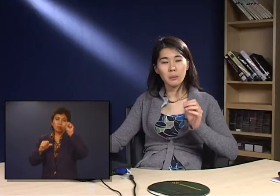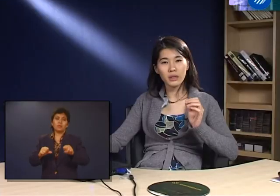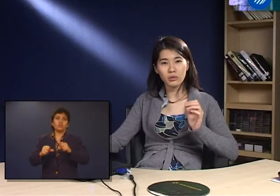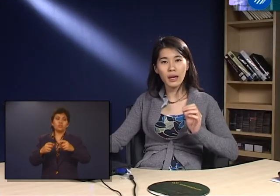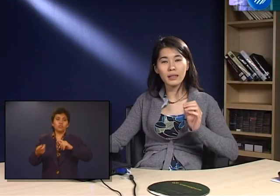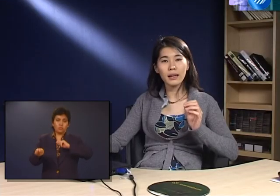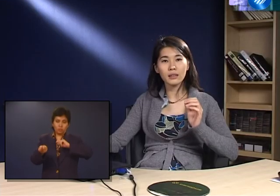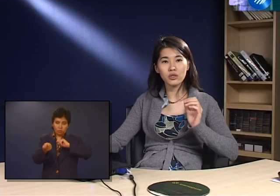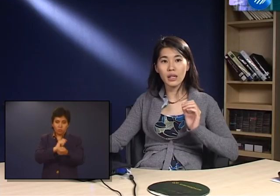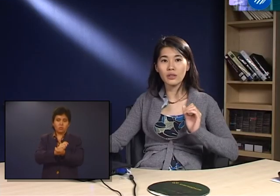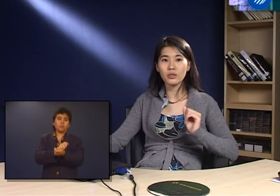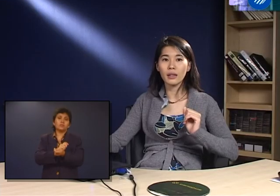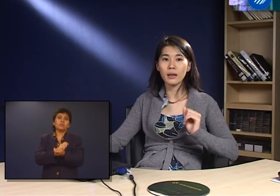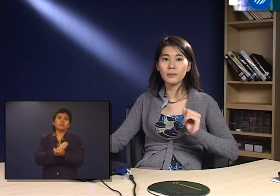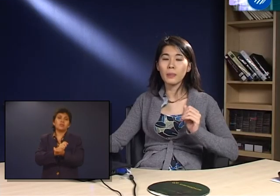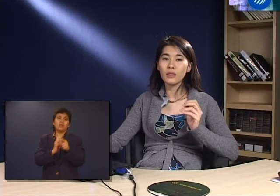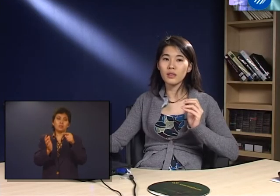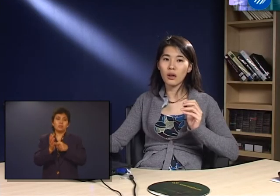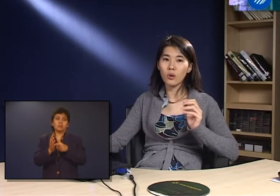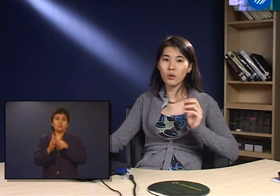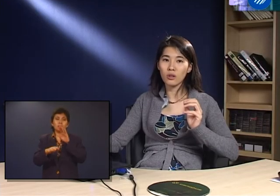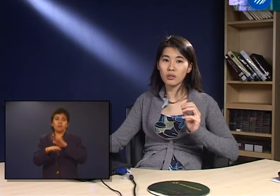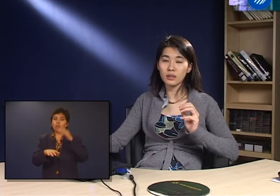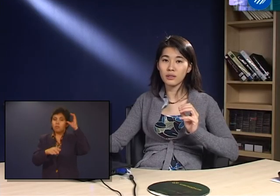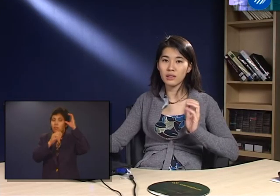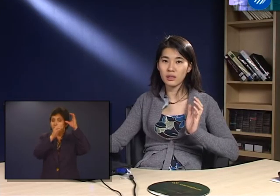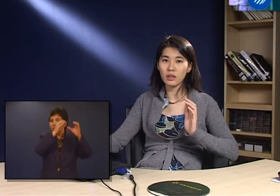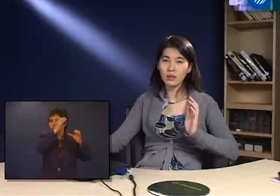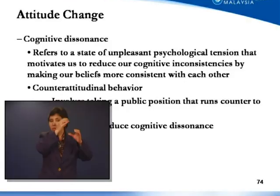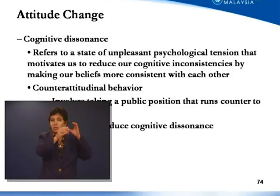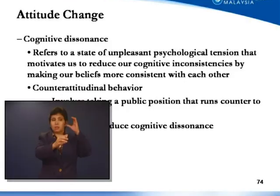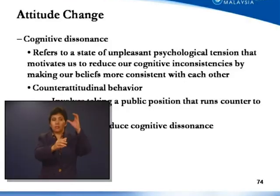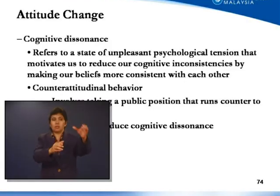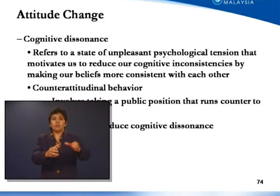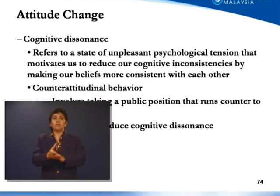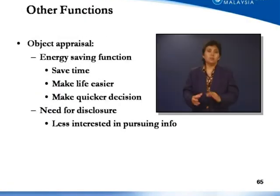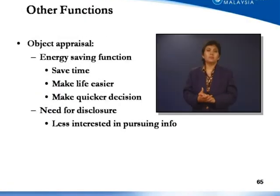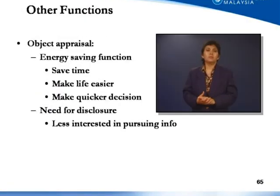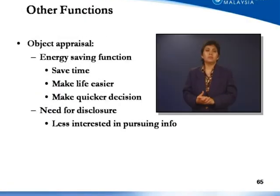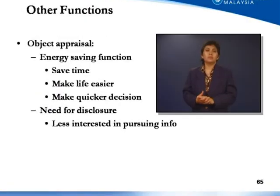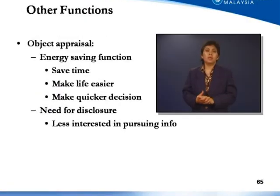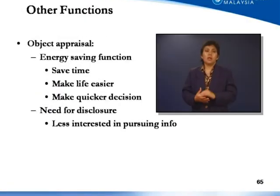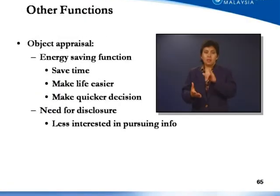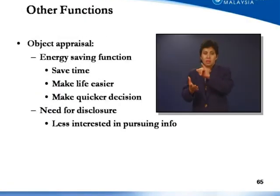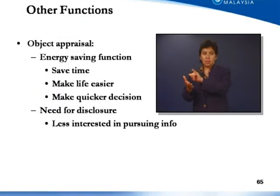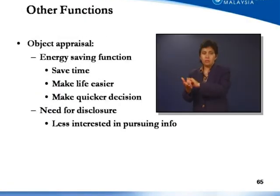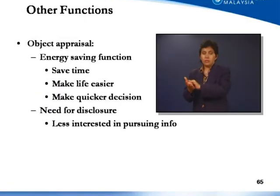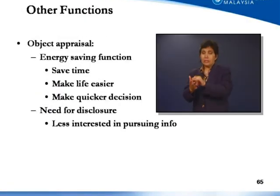change, but rarely that it change. Yeah, these are called cognitive dissonance. Dissonance hereby